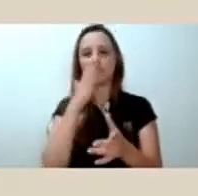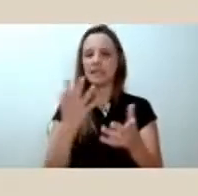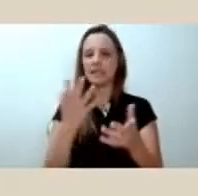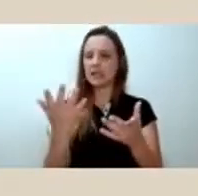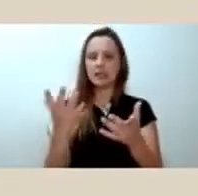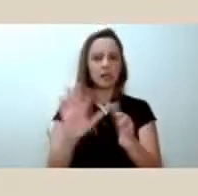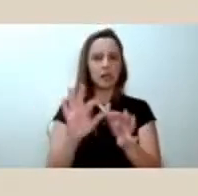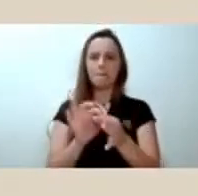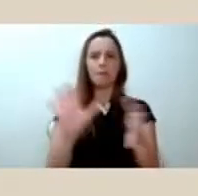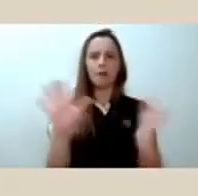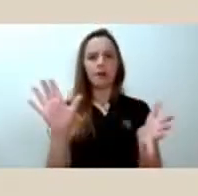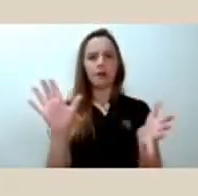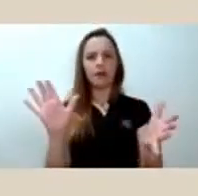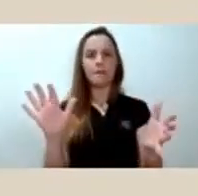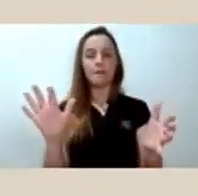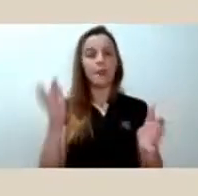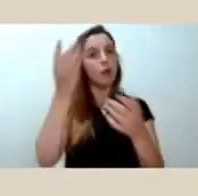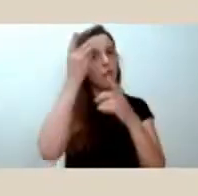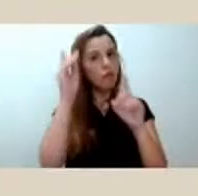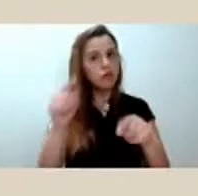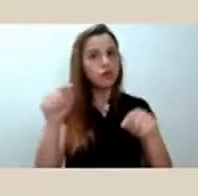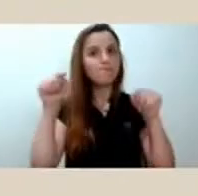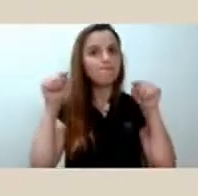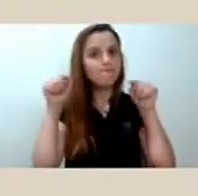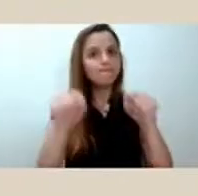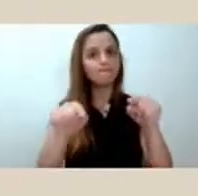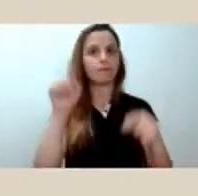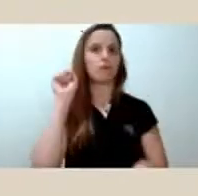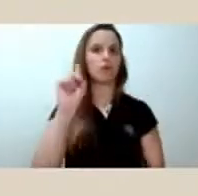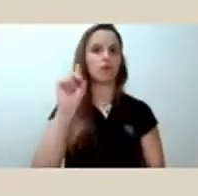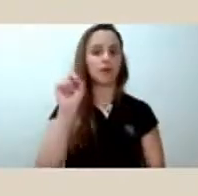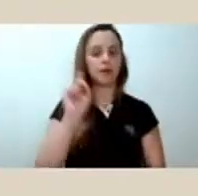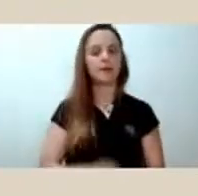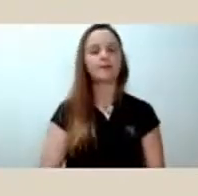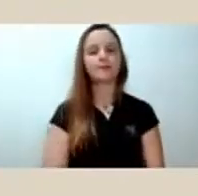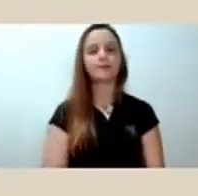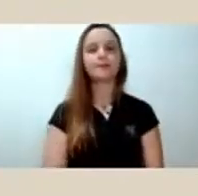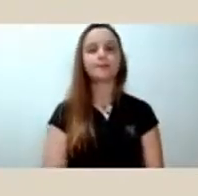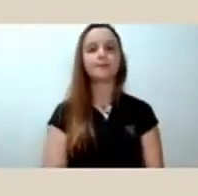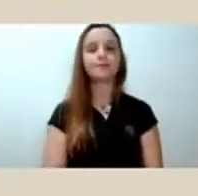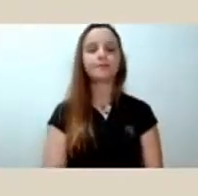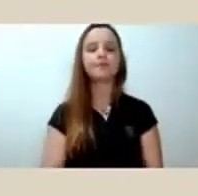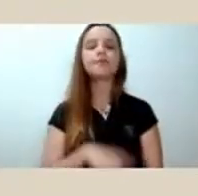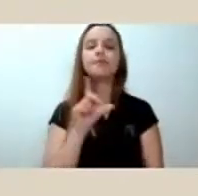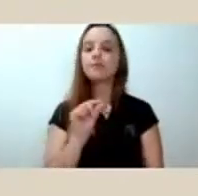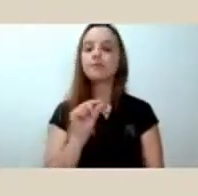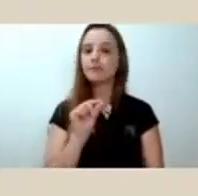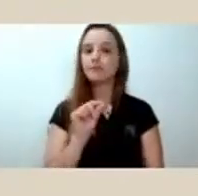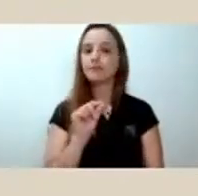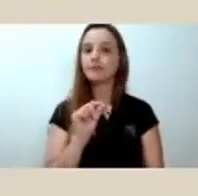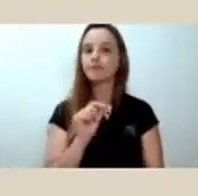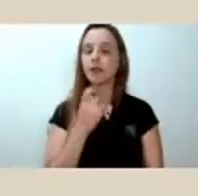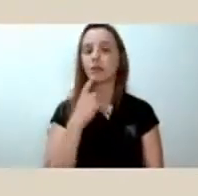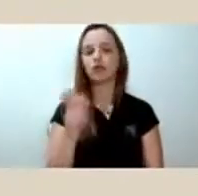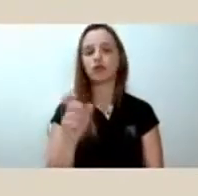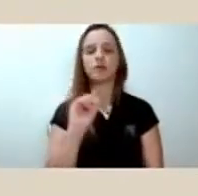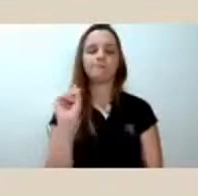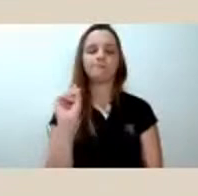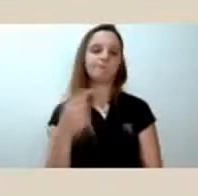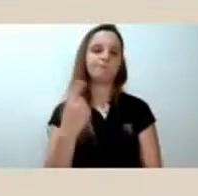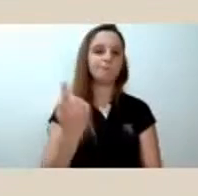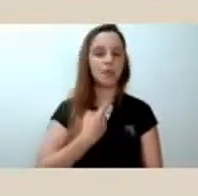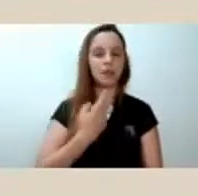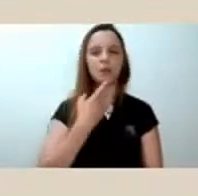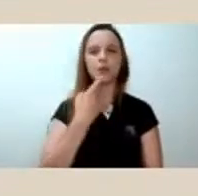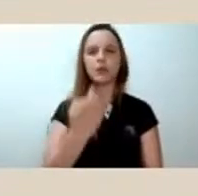teachers, they do play a major role. Then also, a question that we should ask is, how